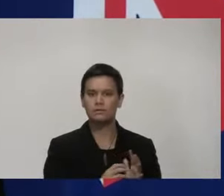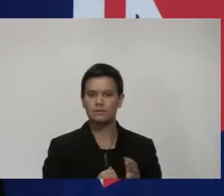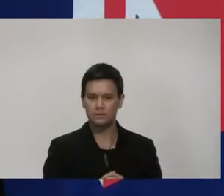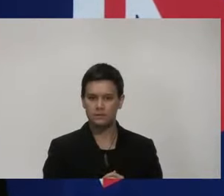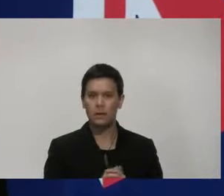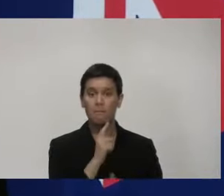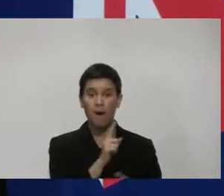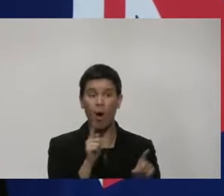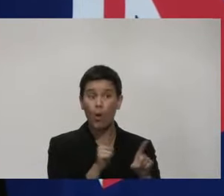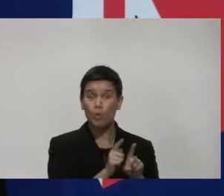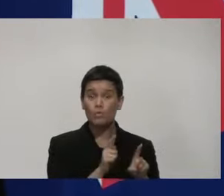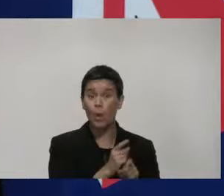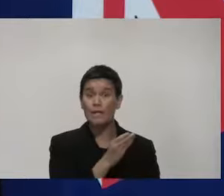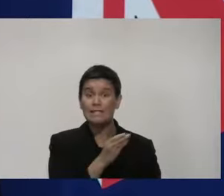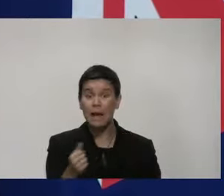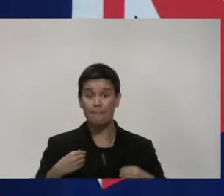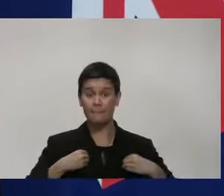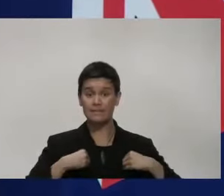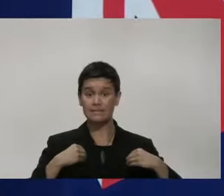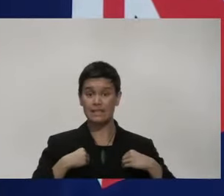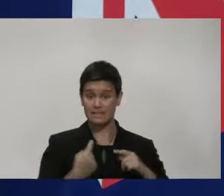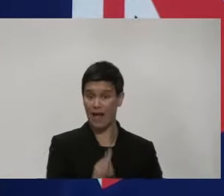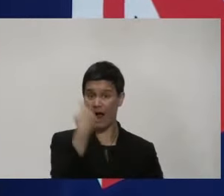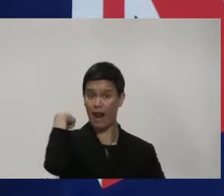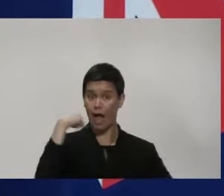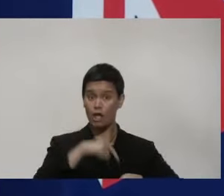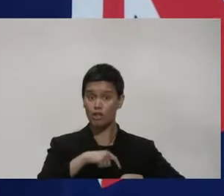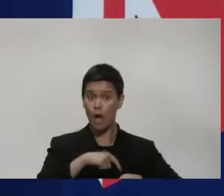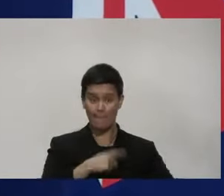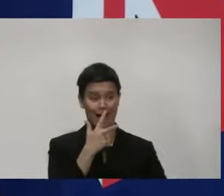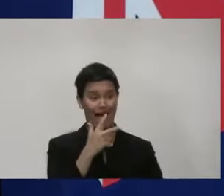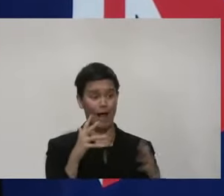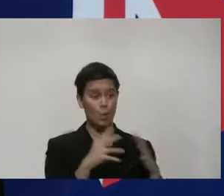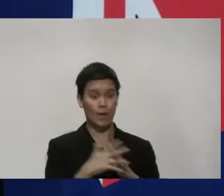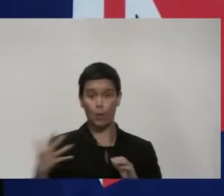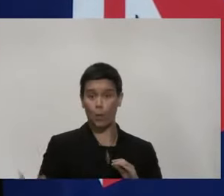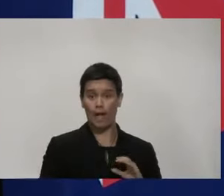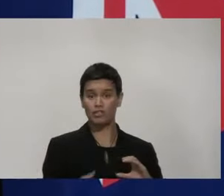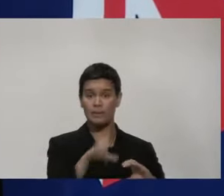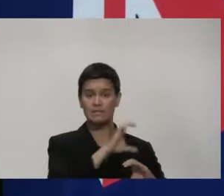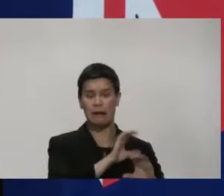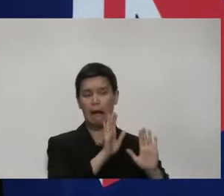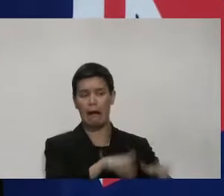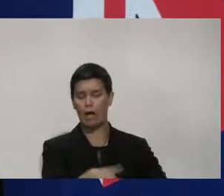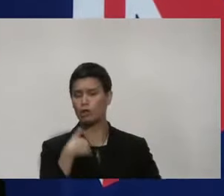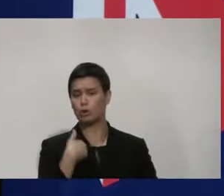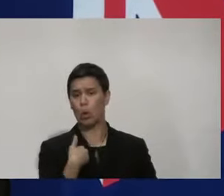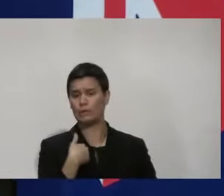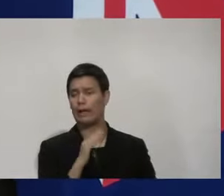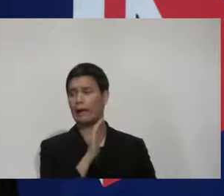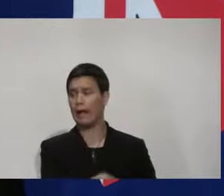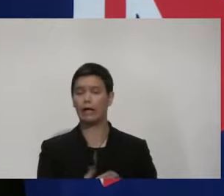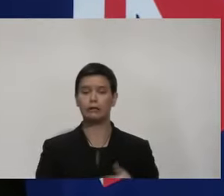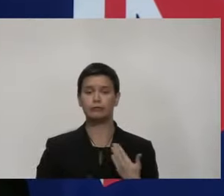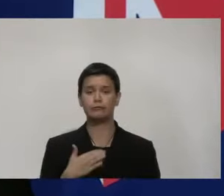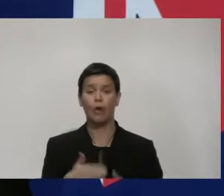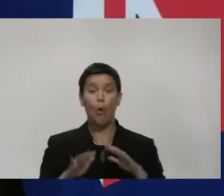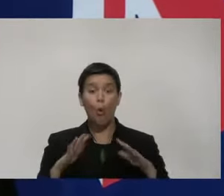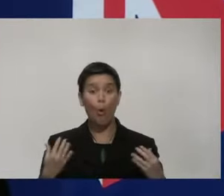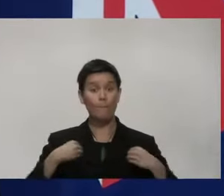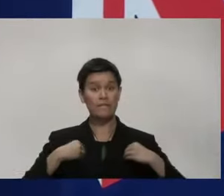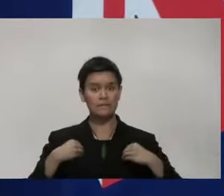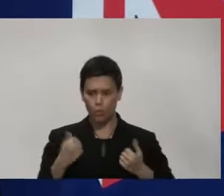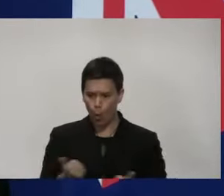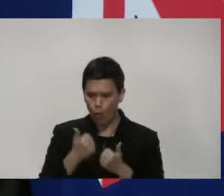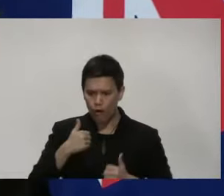subsidy, who may not have previously made the 40% drop in revenue, who will now potentially make that threshold, which means they'll be able to